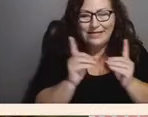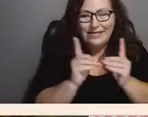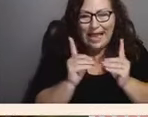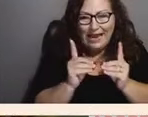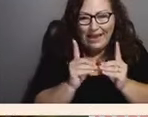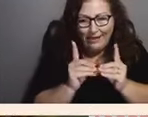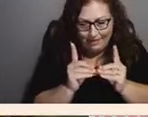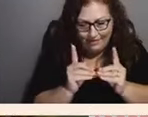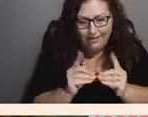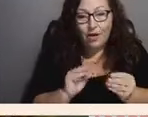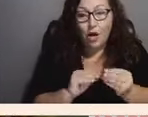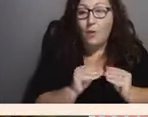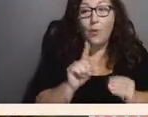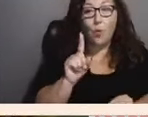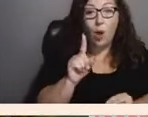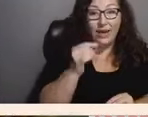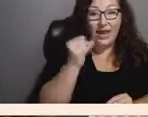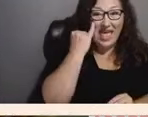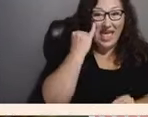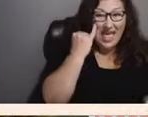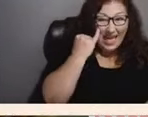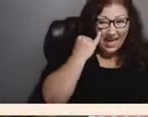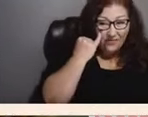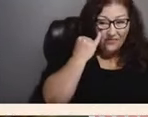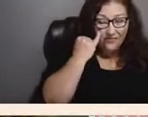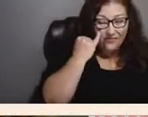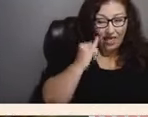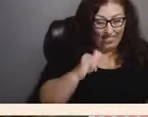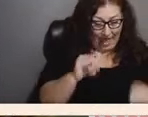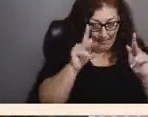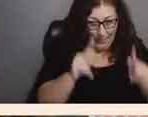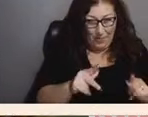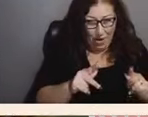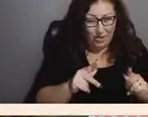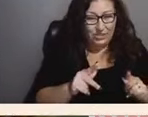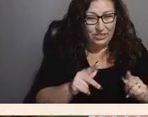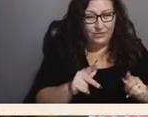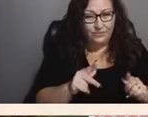if this person does not